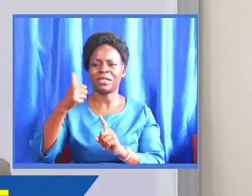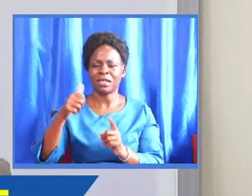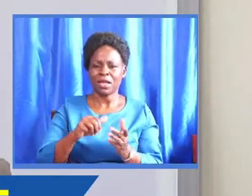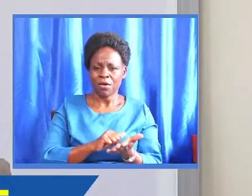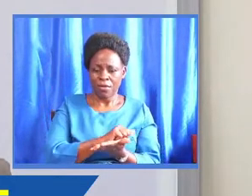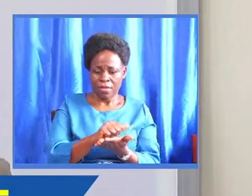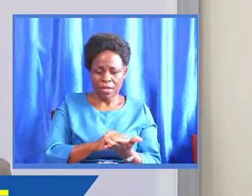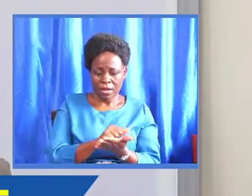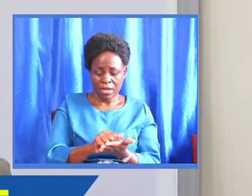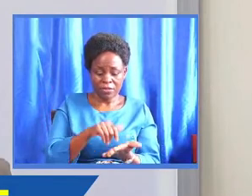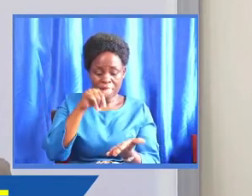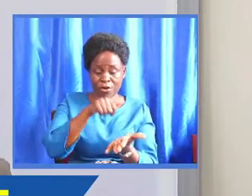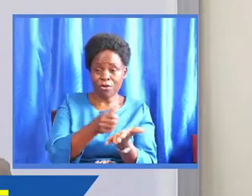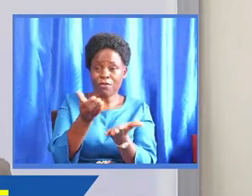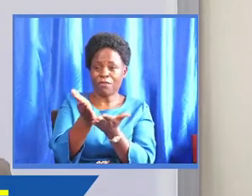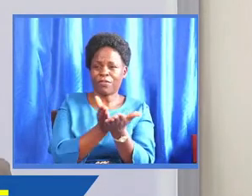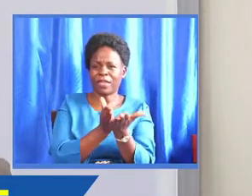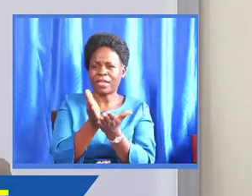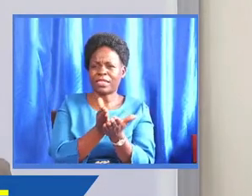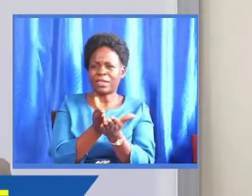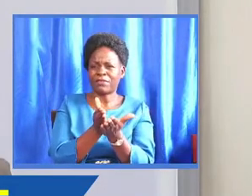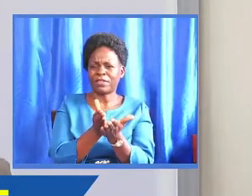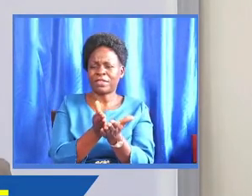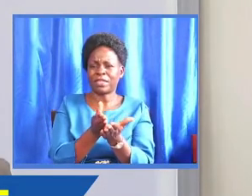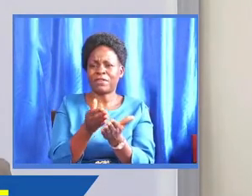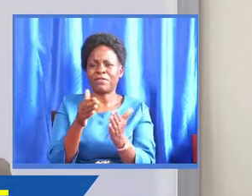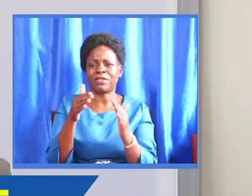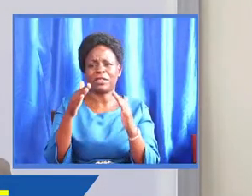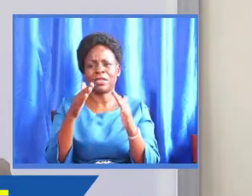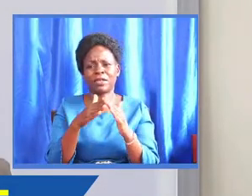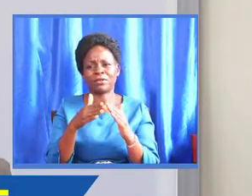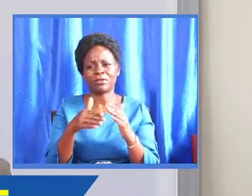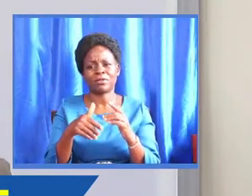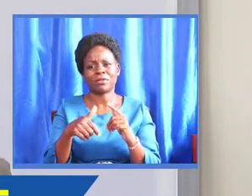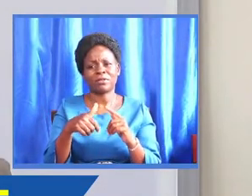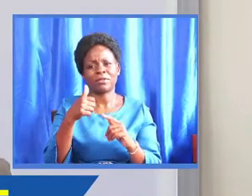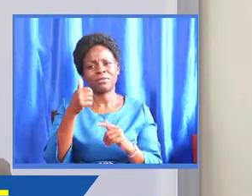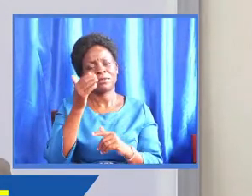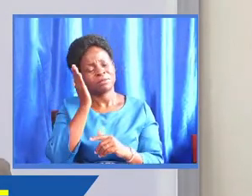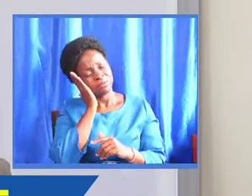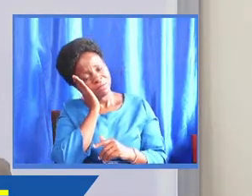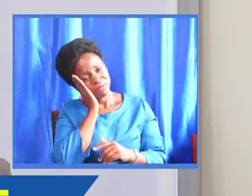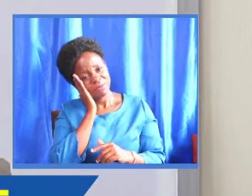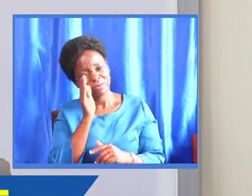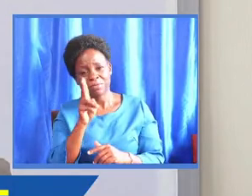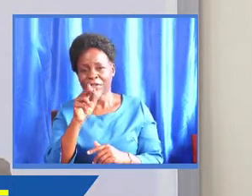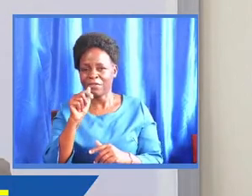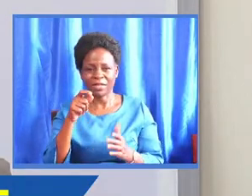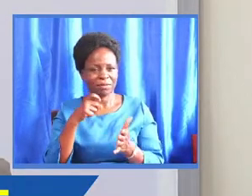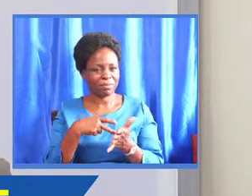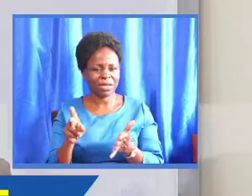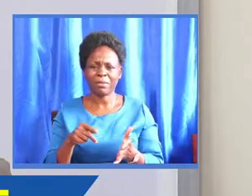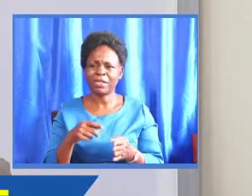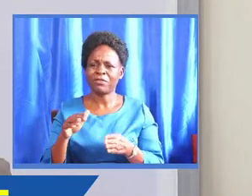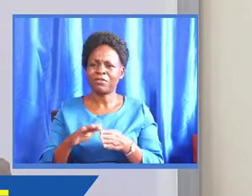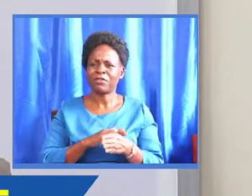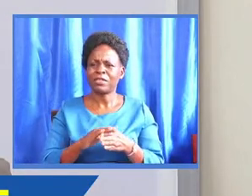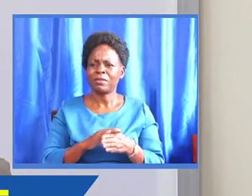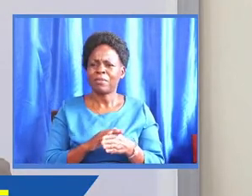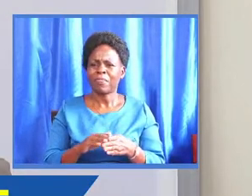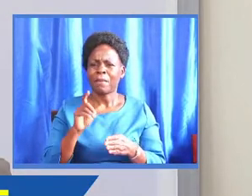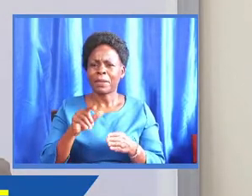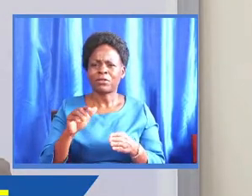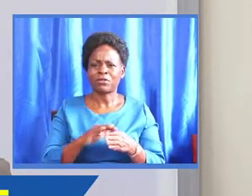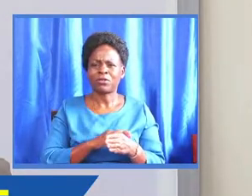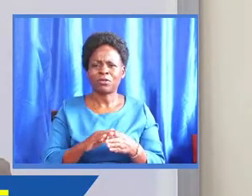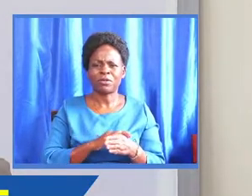that service, if it's used for residential, you will not charge VAT. If you're using it for commercial, now the person letting